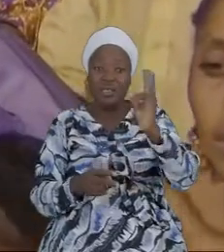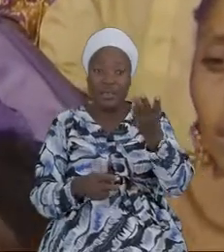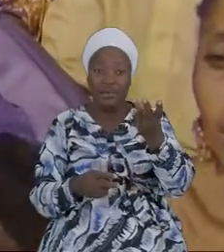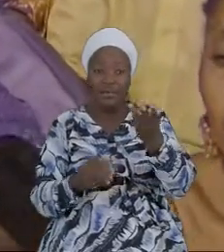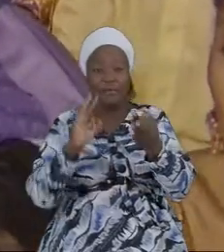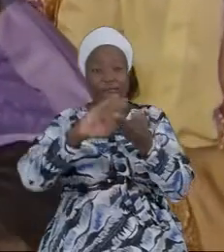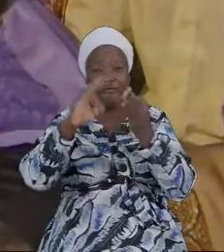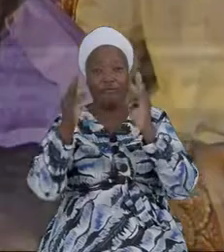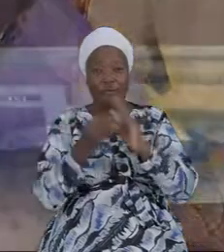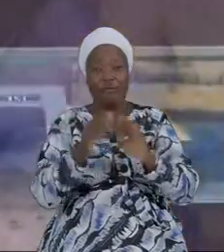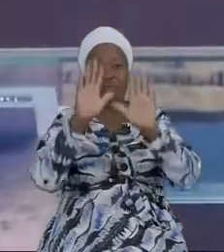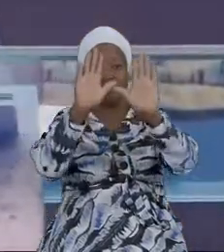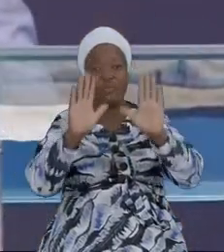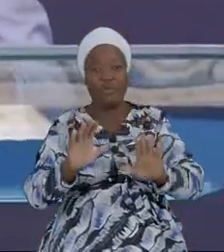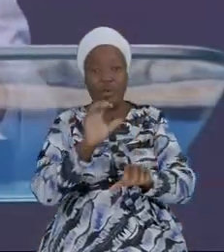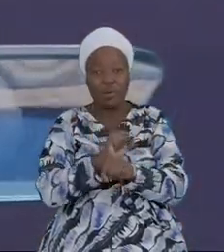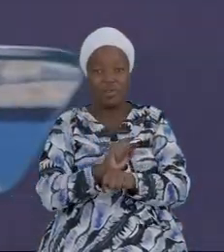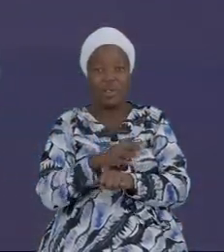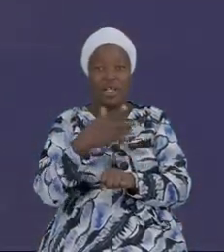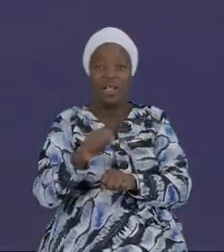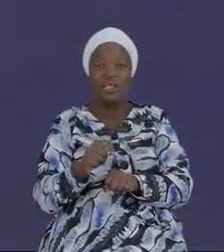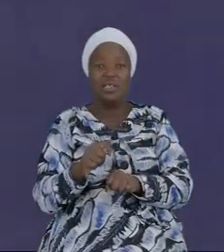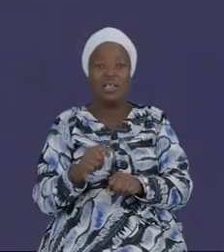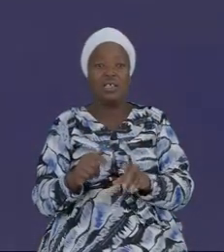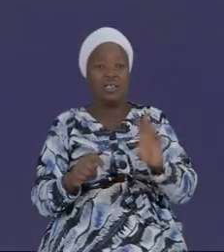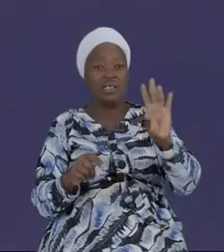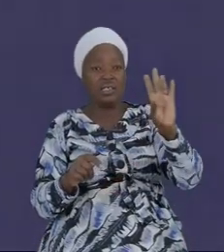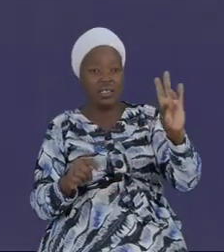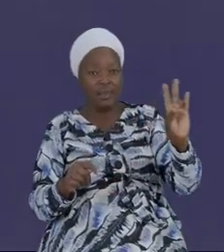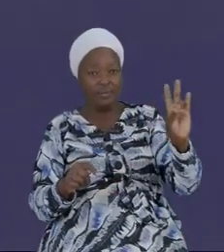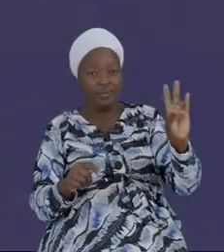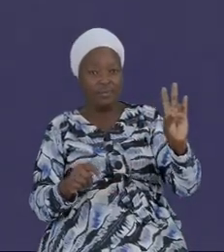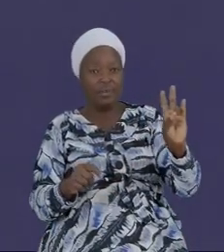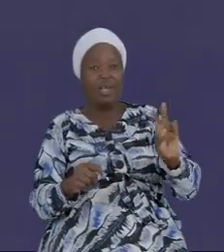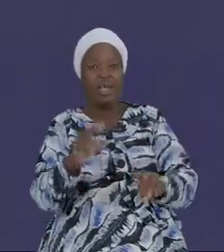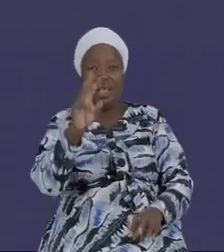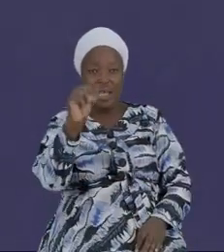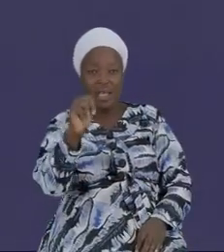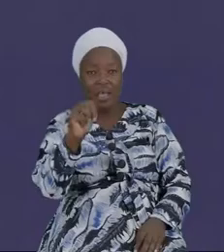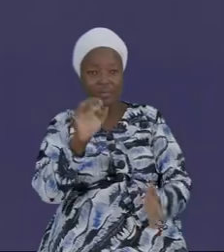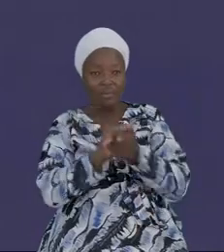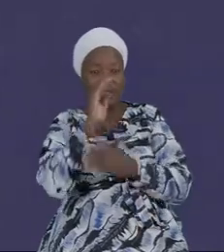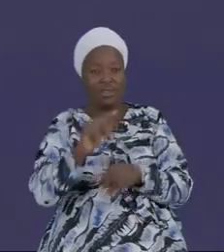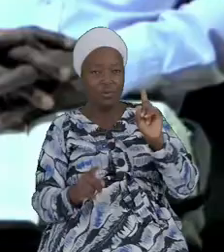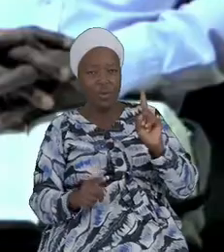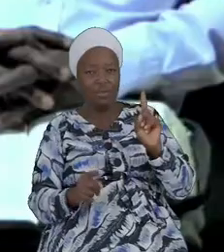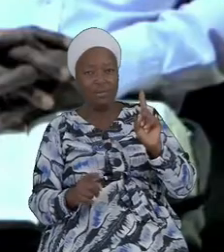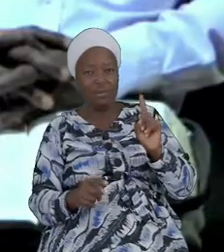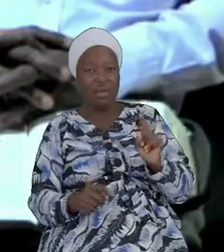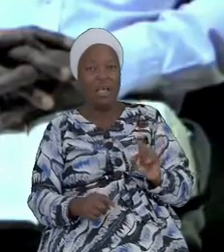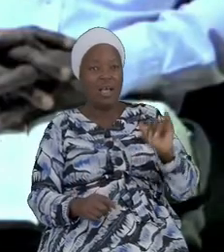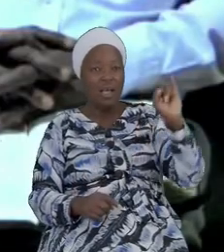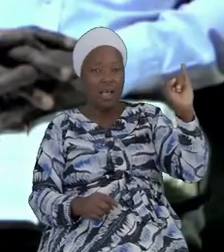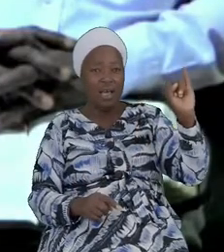Sevenfold miracle. The seven, M, that's one. I, that's